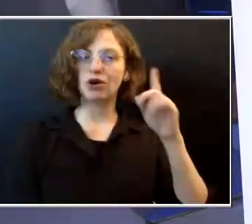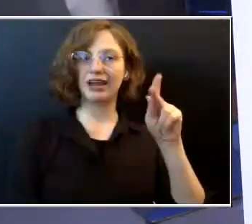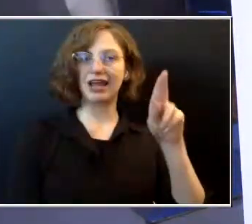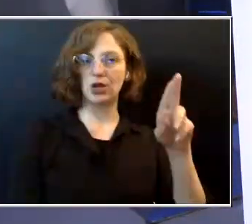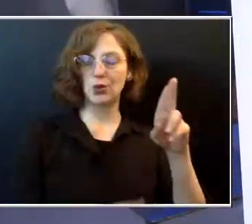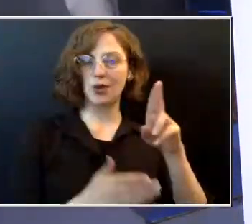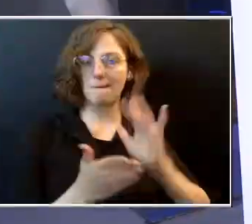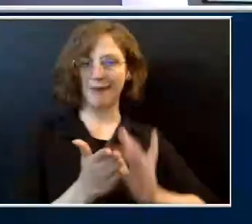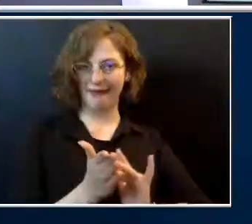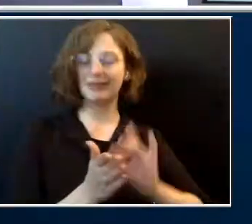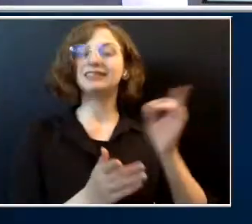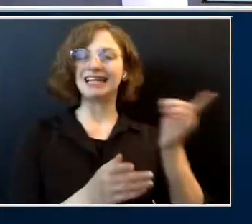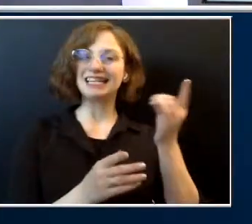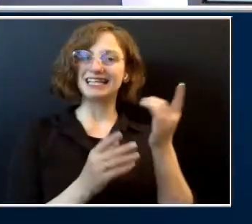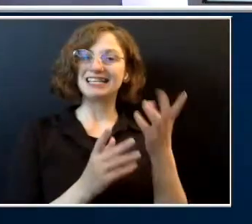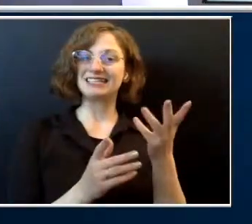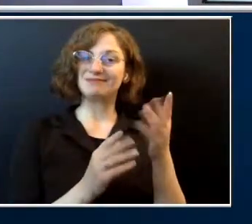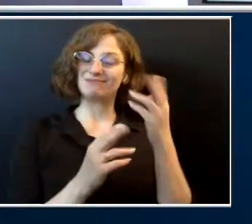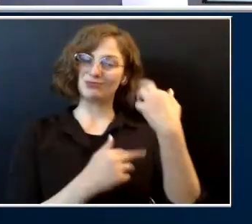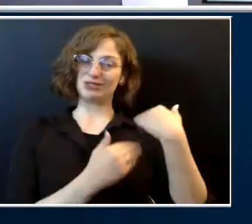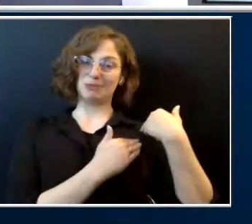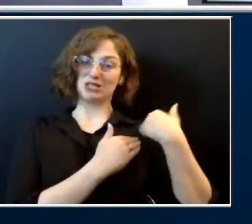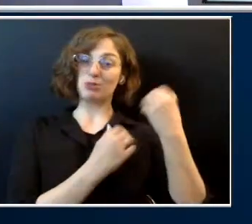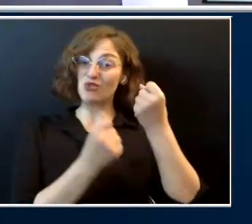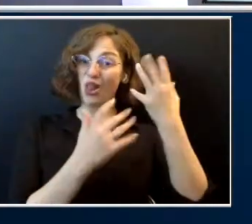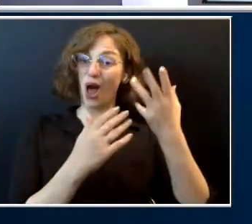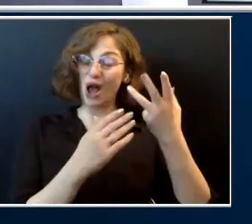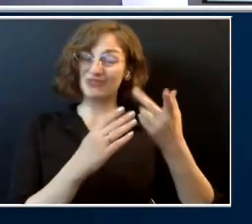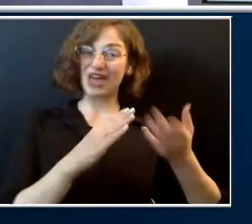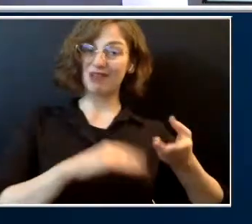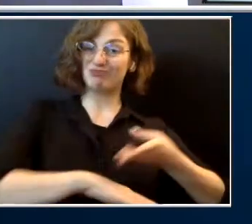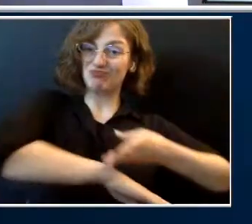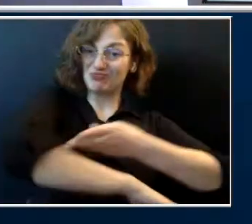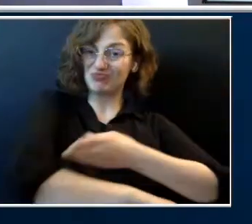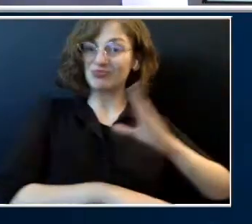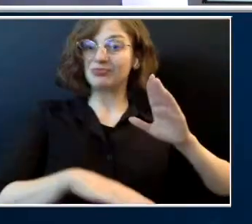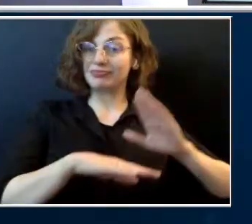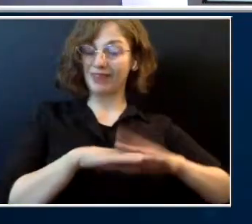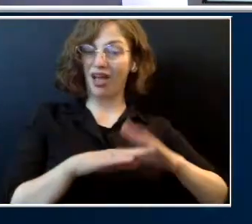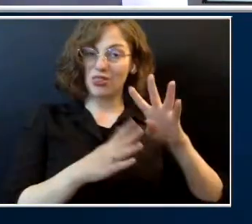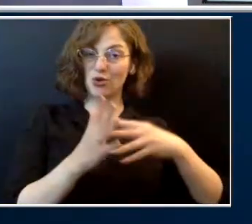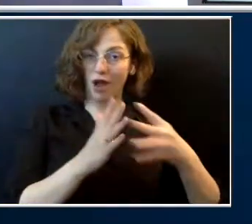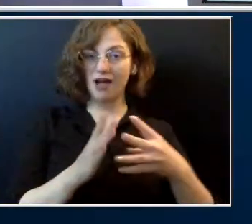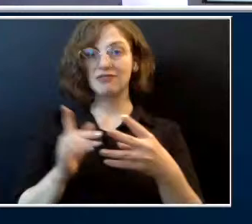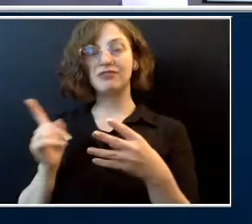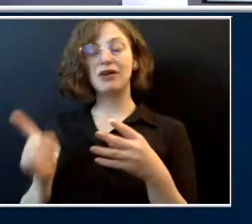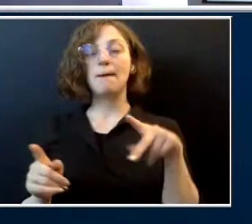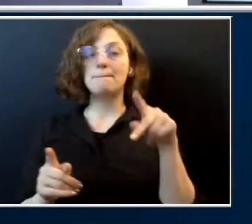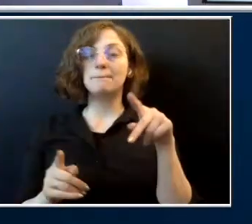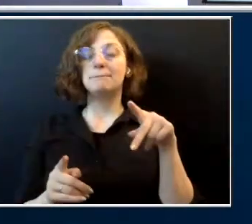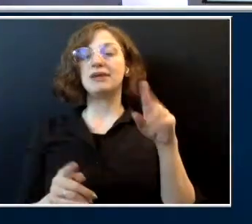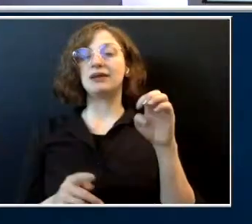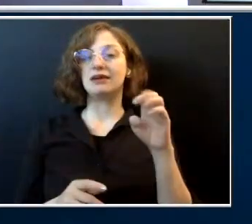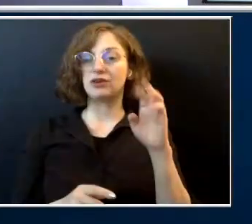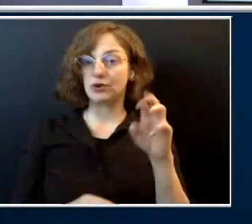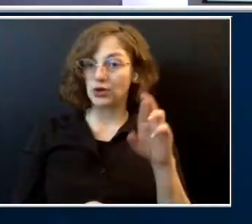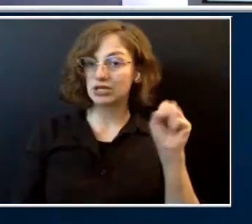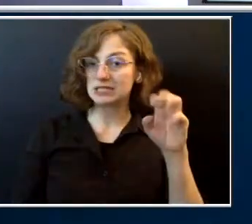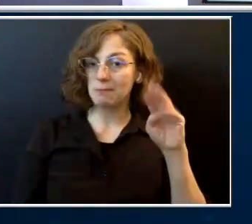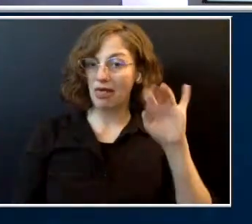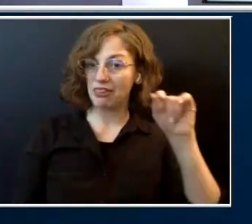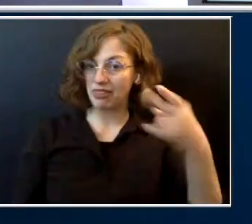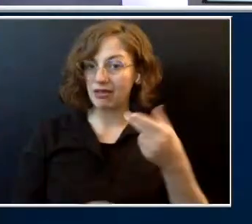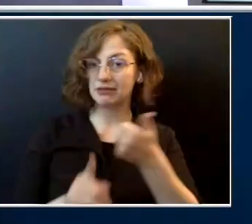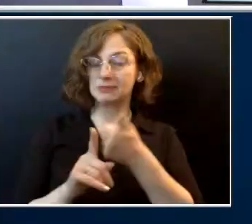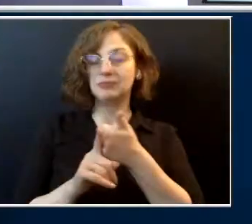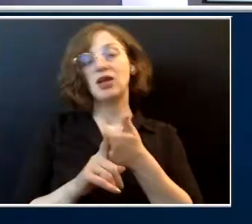graphs. Dr. Peter Smith is the Senior Associate Vice Chancellor for Research as well as the Senior Associate Dean for Research at the KU School of Medicine. That